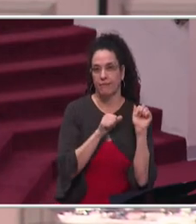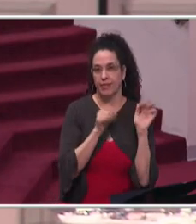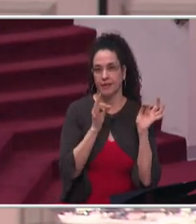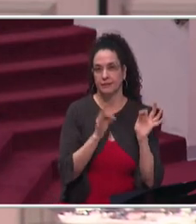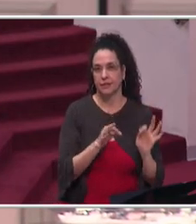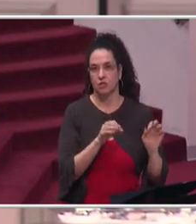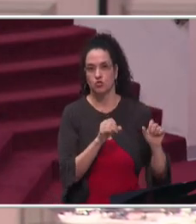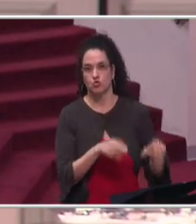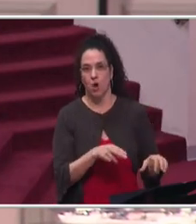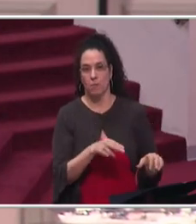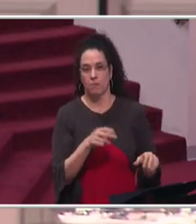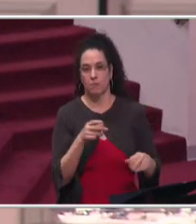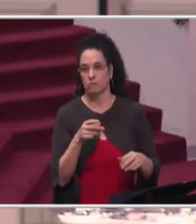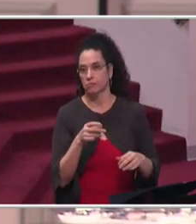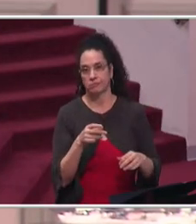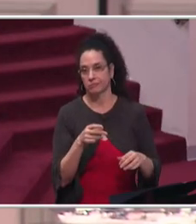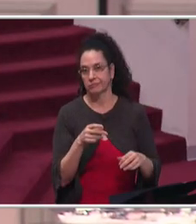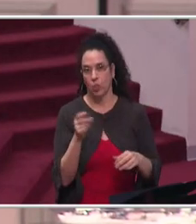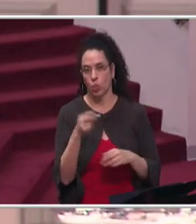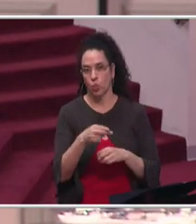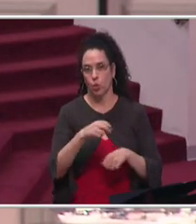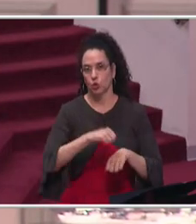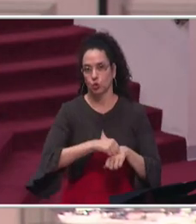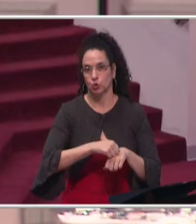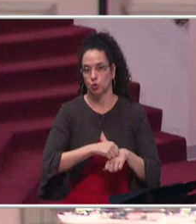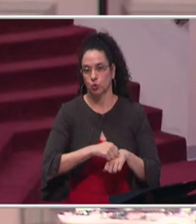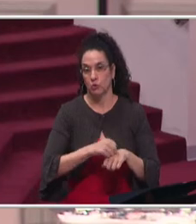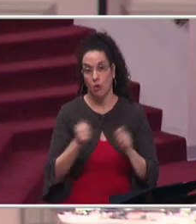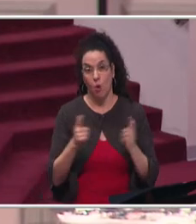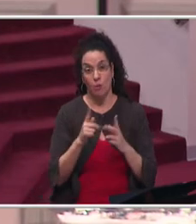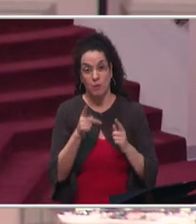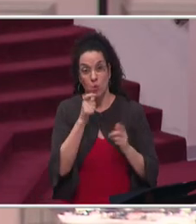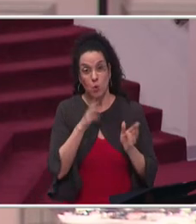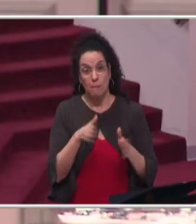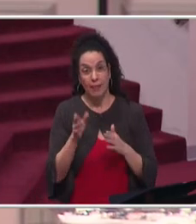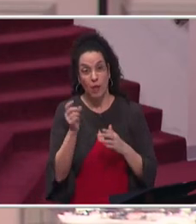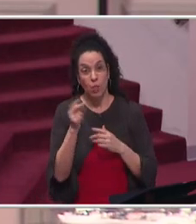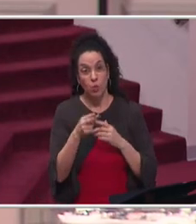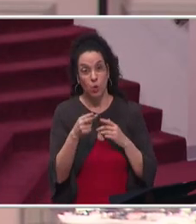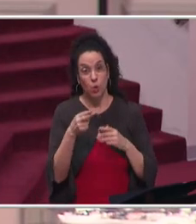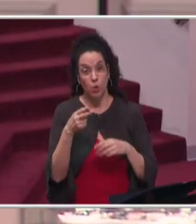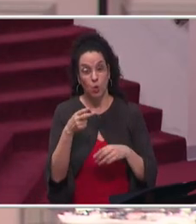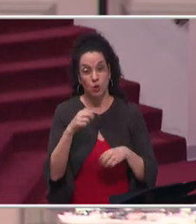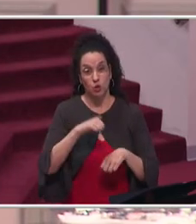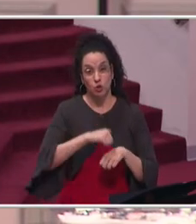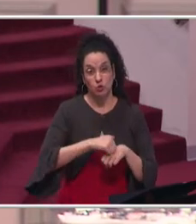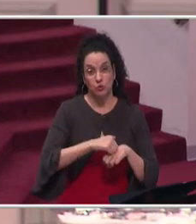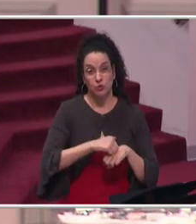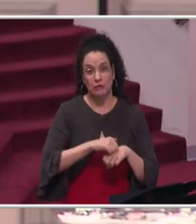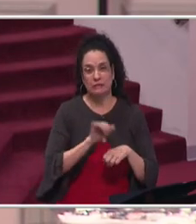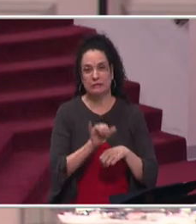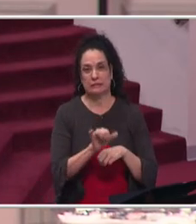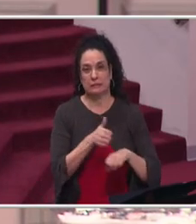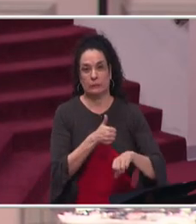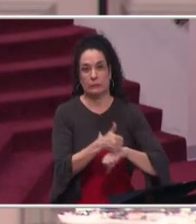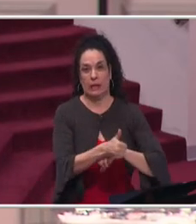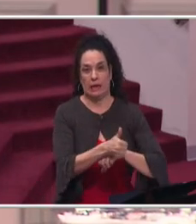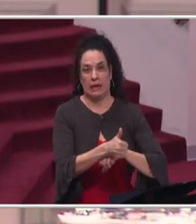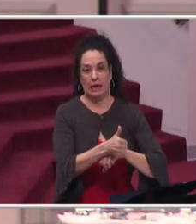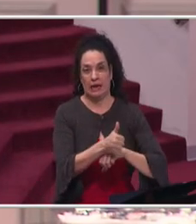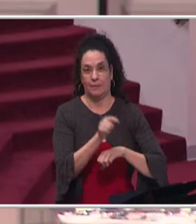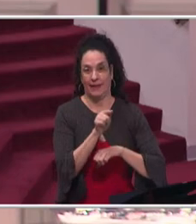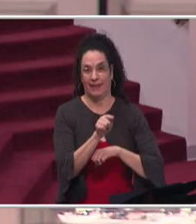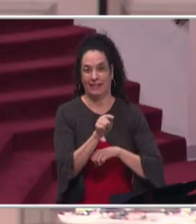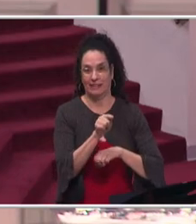y'all without sin, y'all go ahead. You know, go ahead and stone her. And then they looked at themselves. They took inventory of their own life. Then